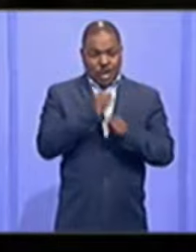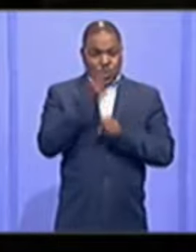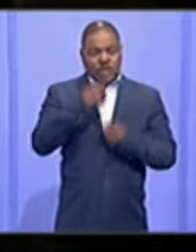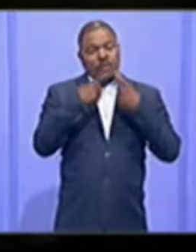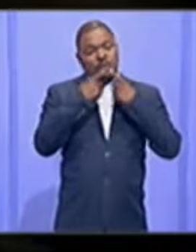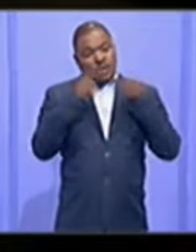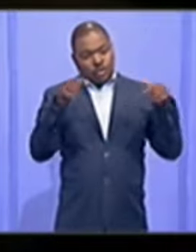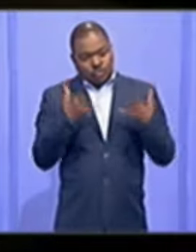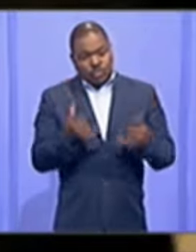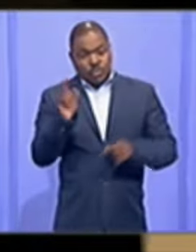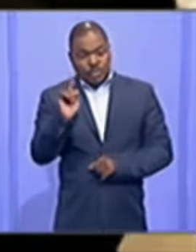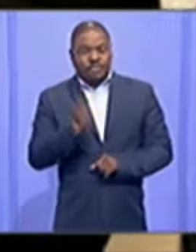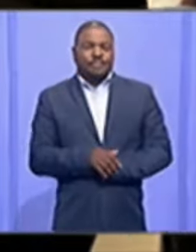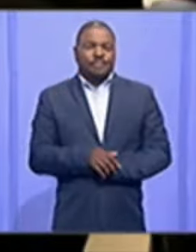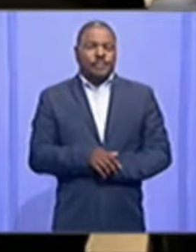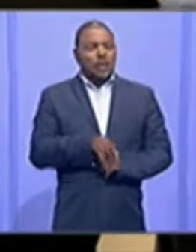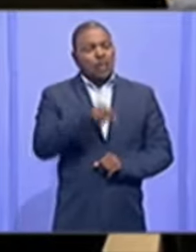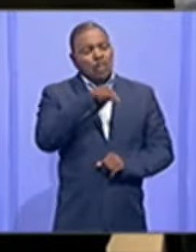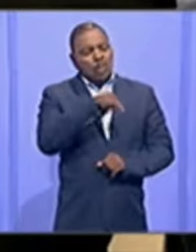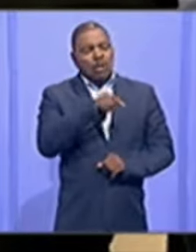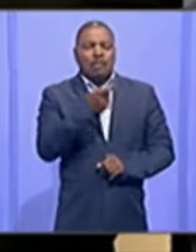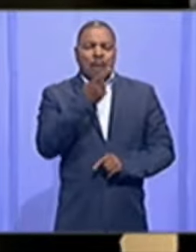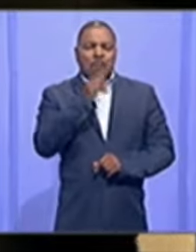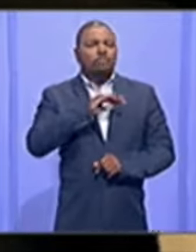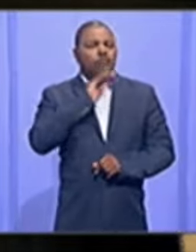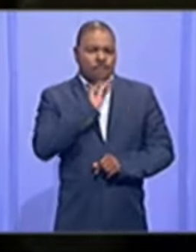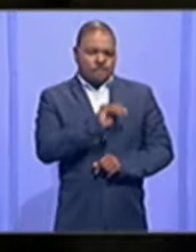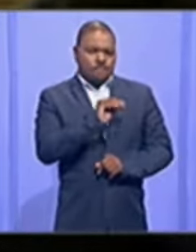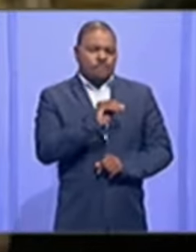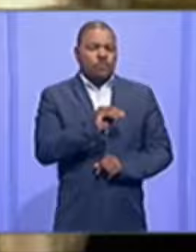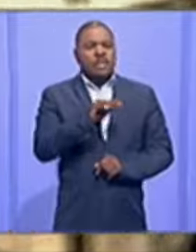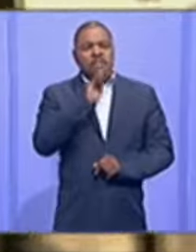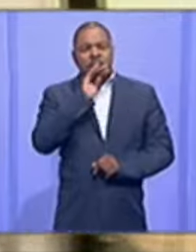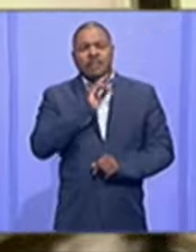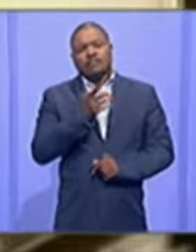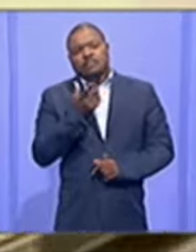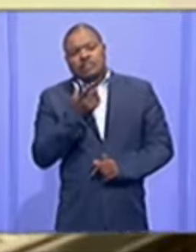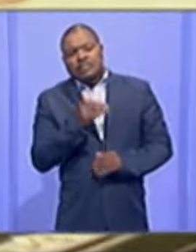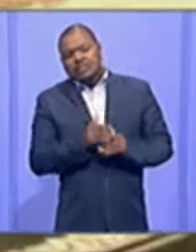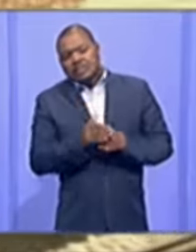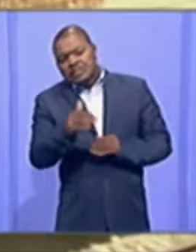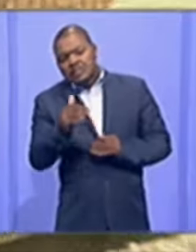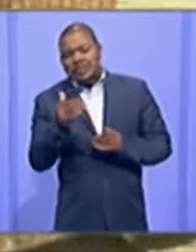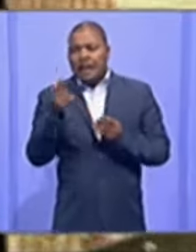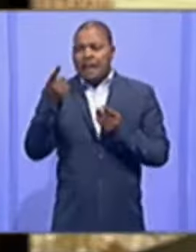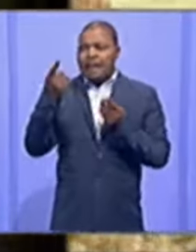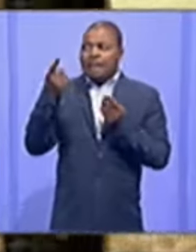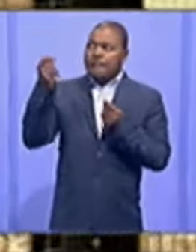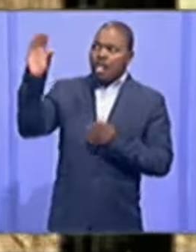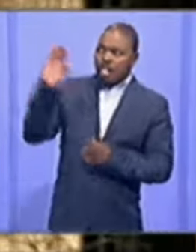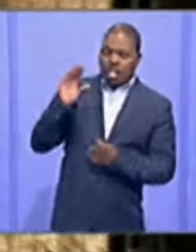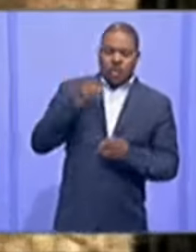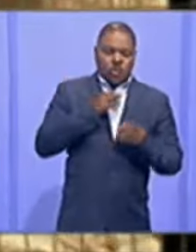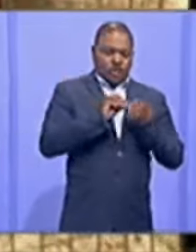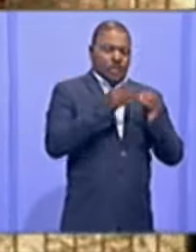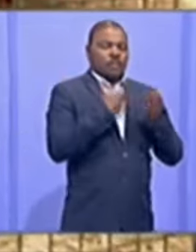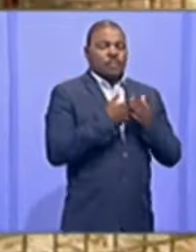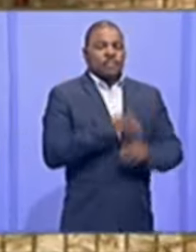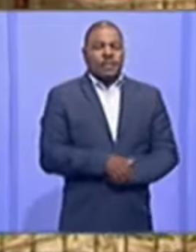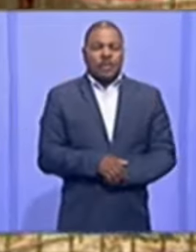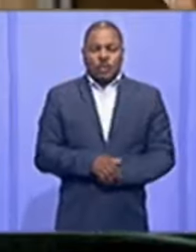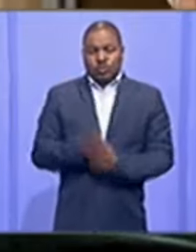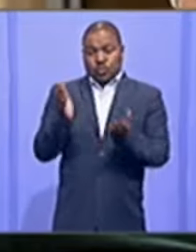itsisitse gompieno gore le na le matlole a lekaneng go efoga tlhaelo ya matlole. Teachers can be rest assured, schools can be rest